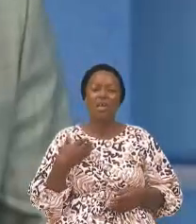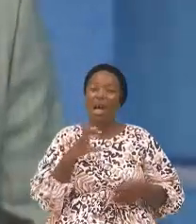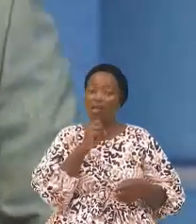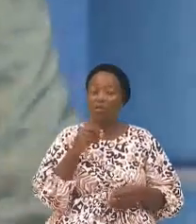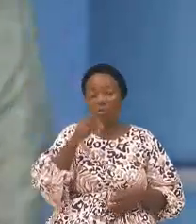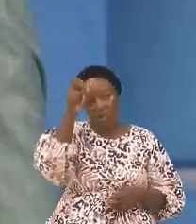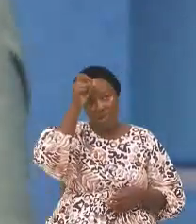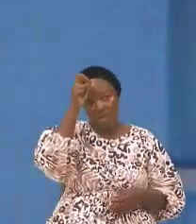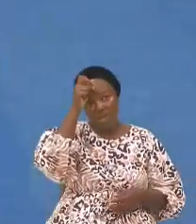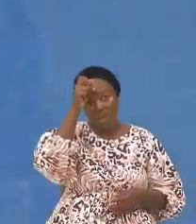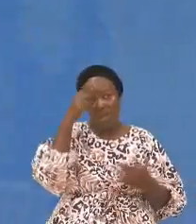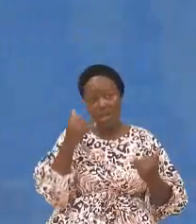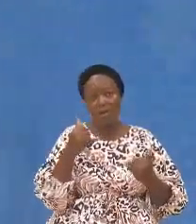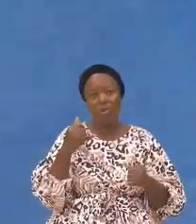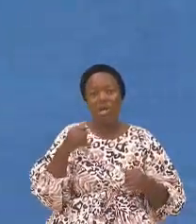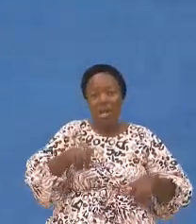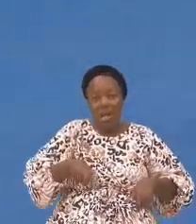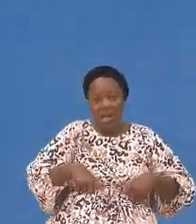so Satan,